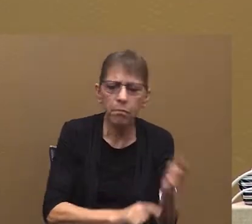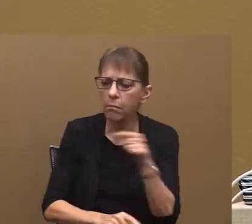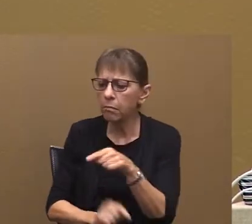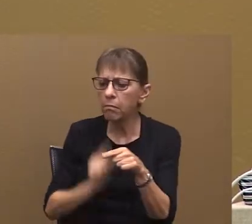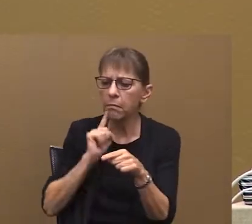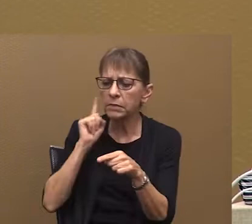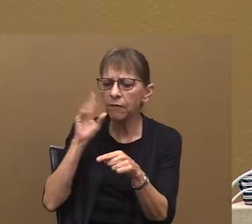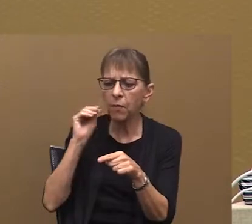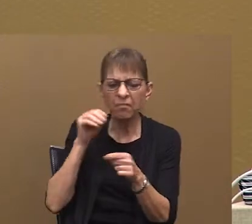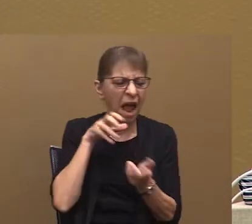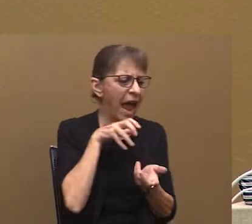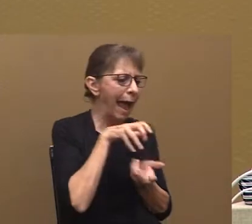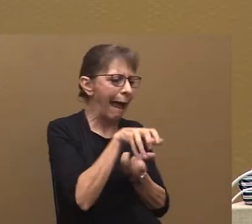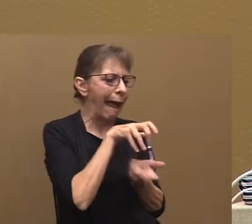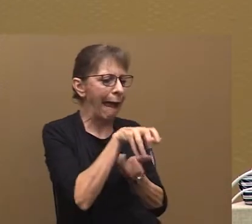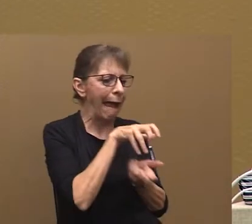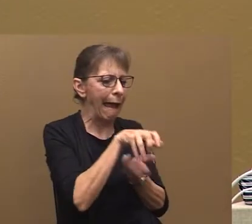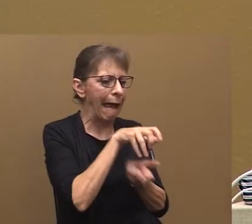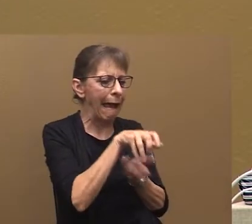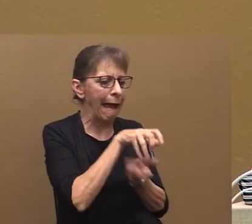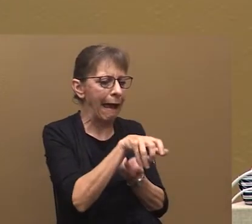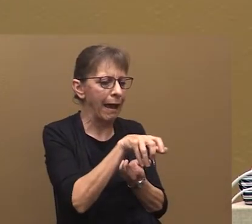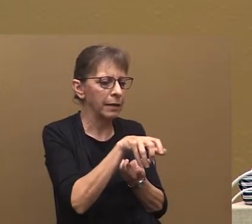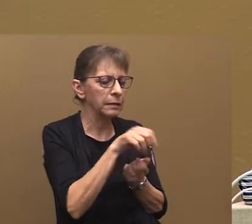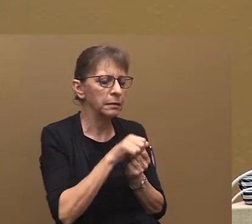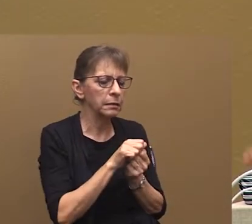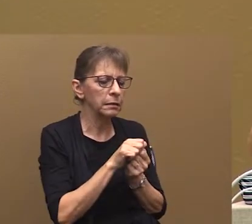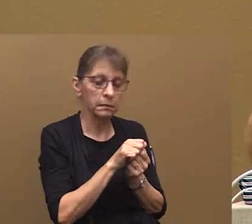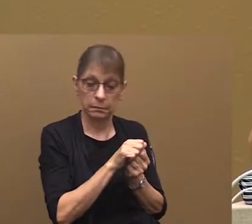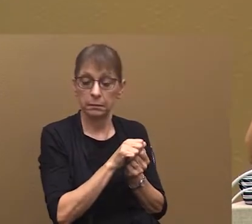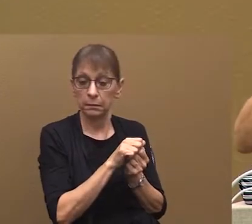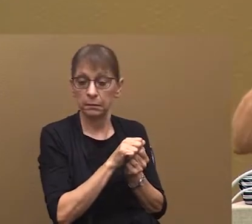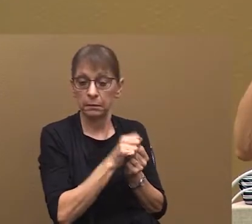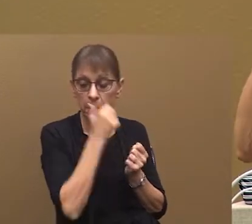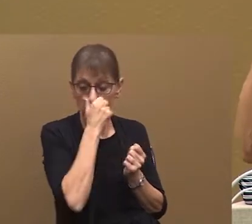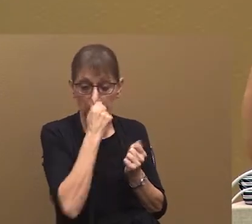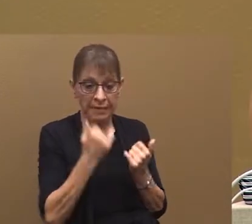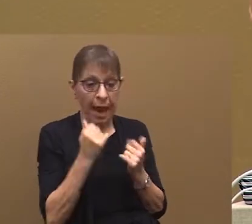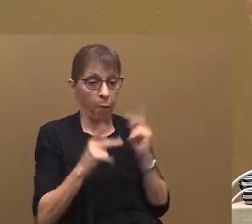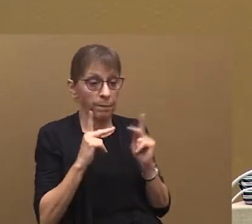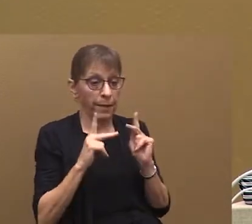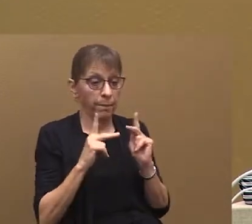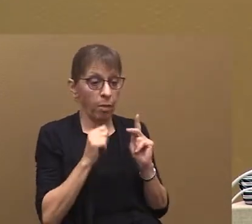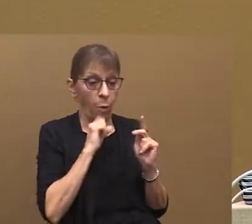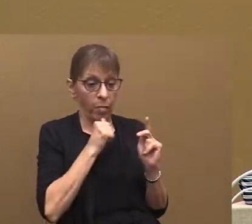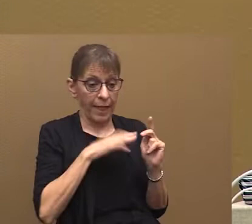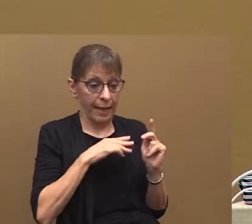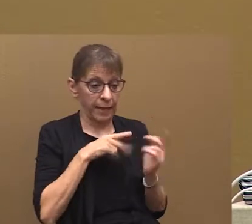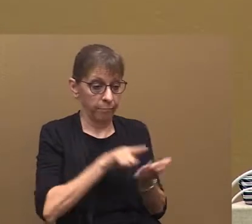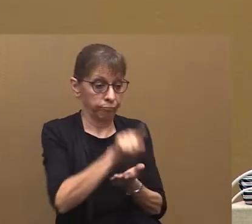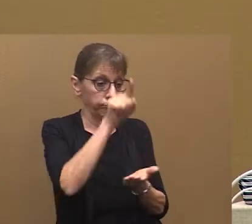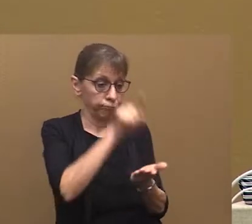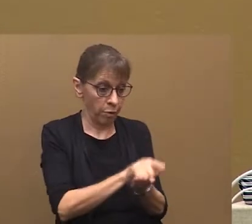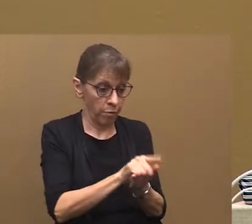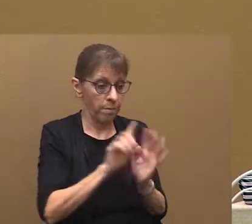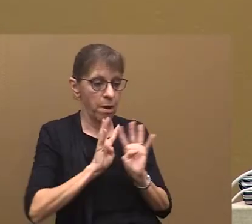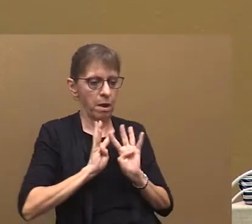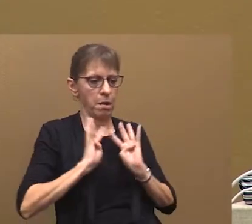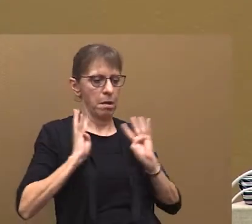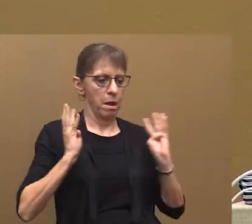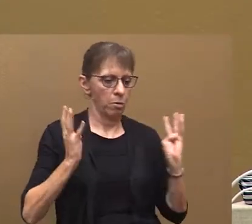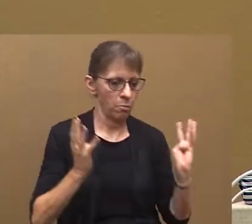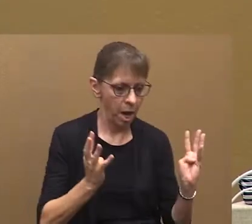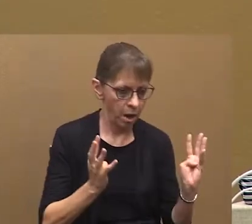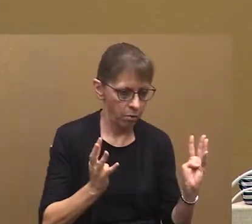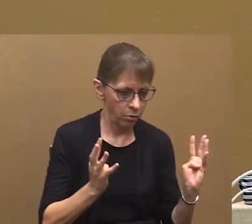boy, and he's laughing. And people have gathered around that old lady that slipped and